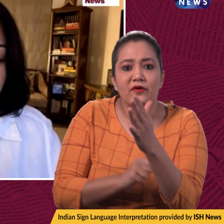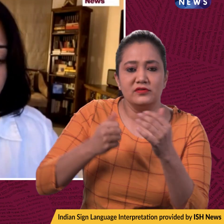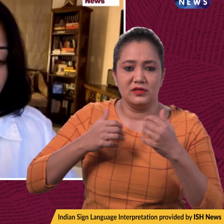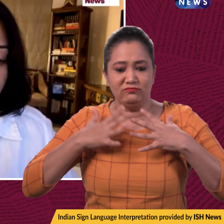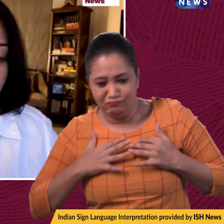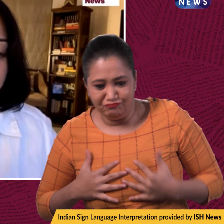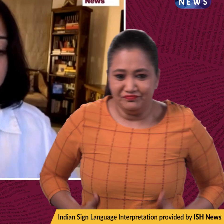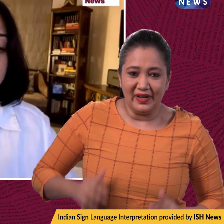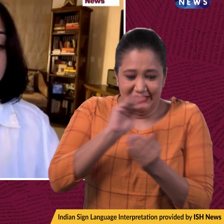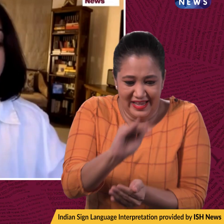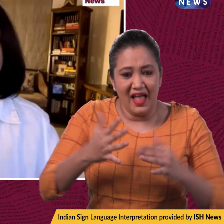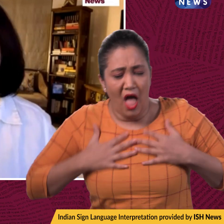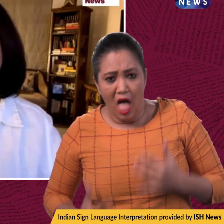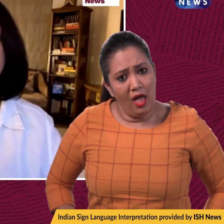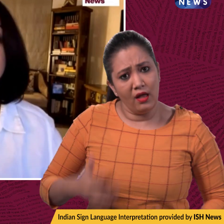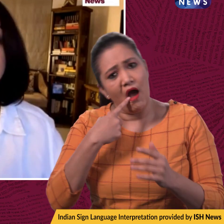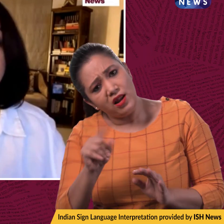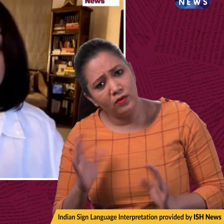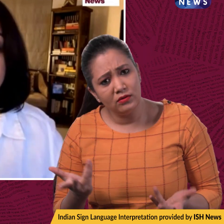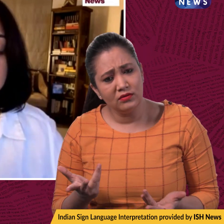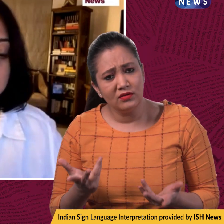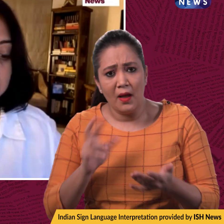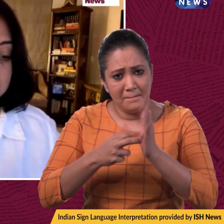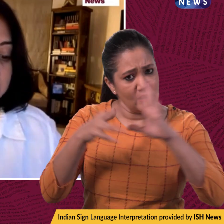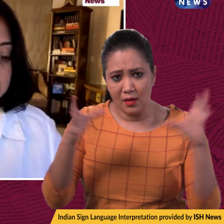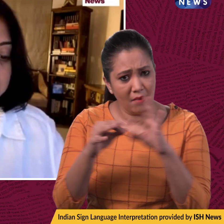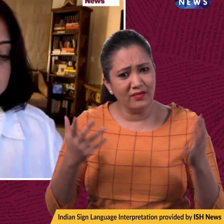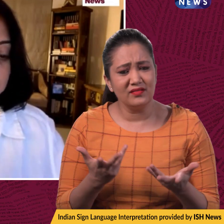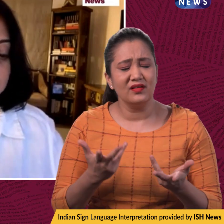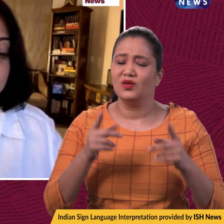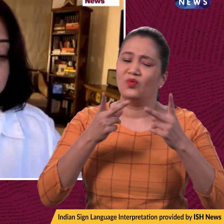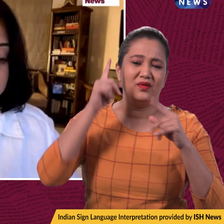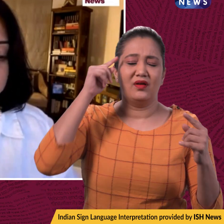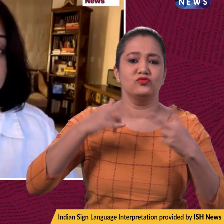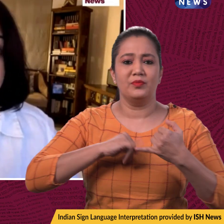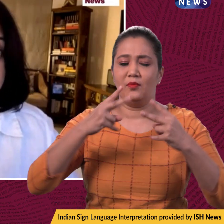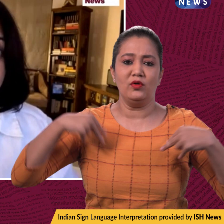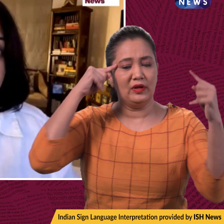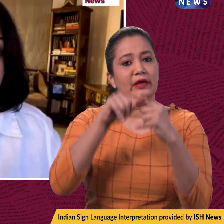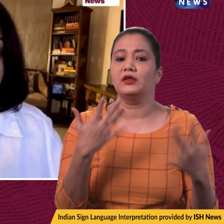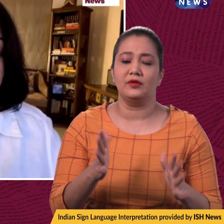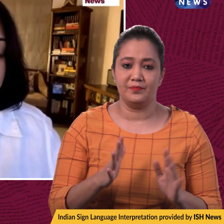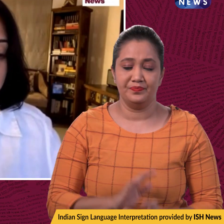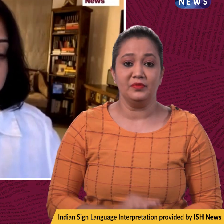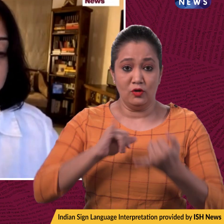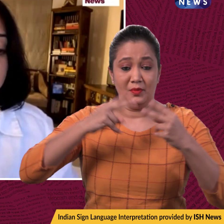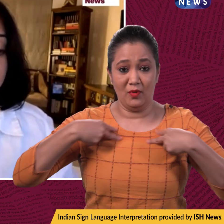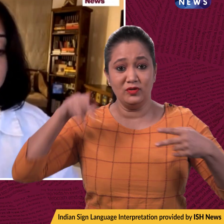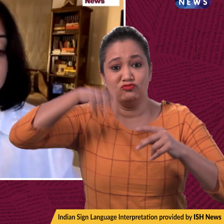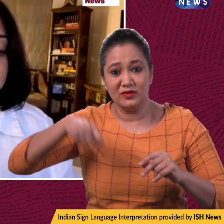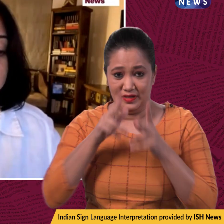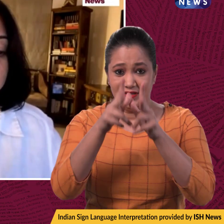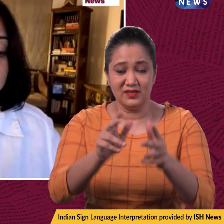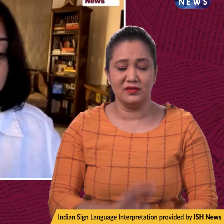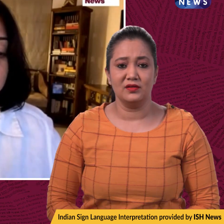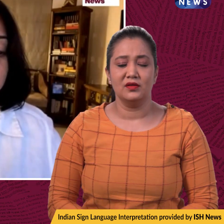when groping a child cannot be held liable under that act. The bench said, this is the Supreme Court bench that said, "We